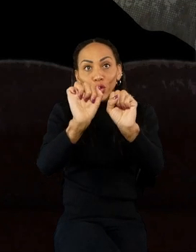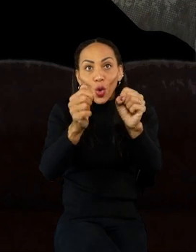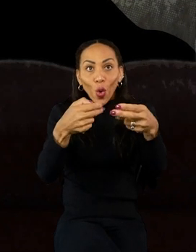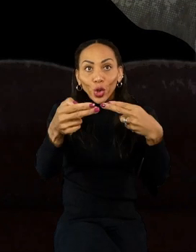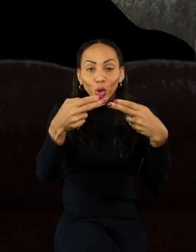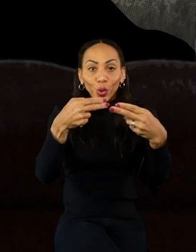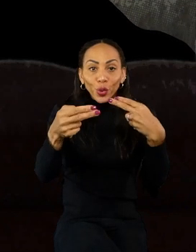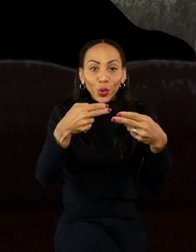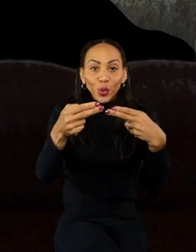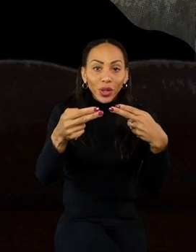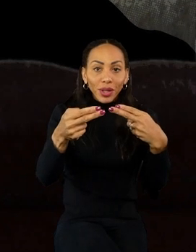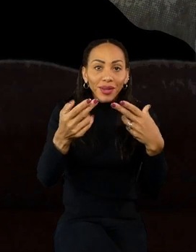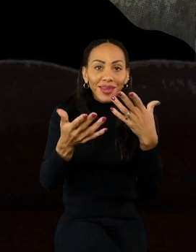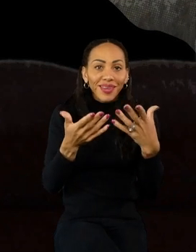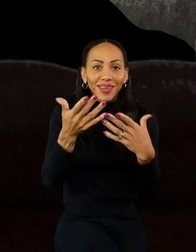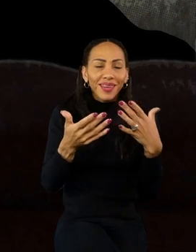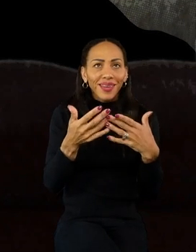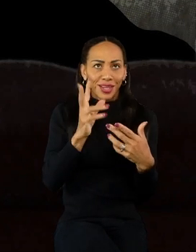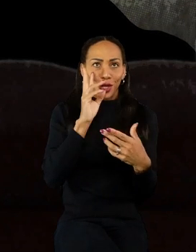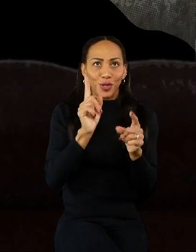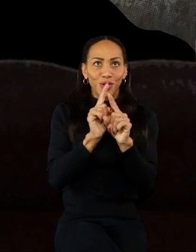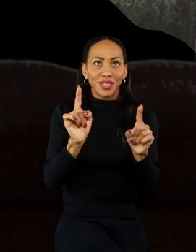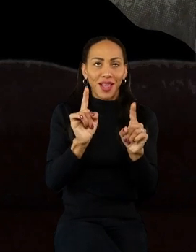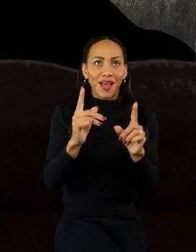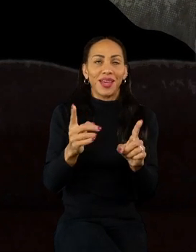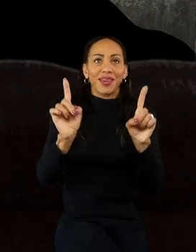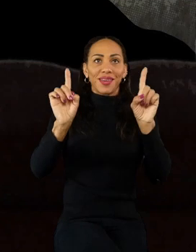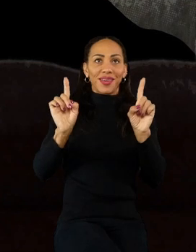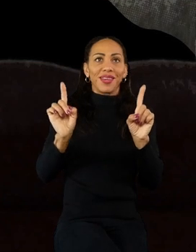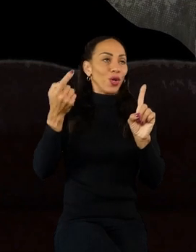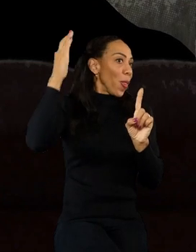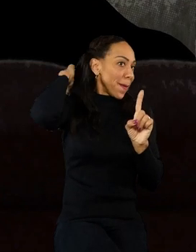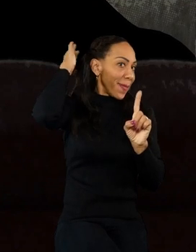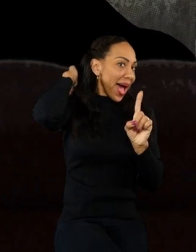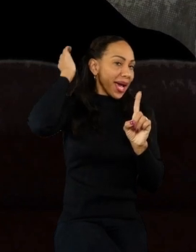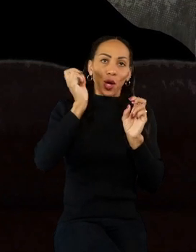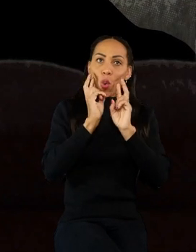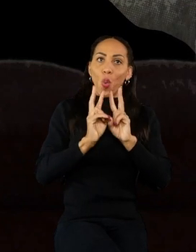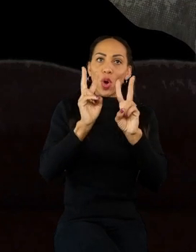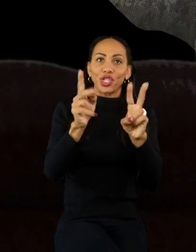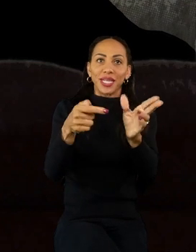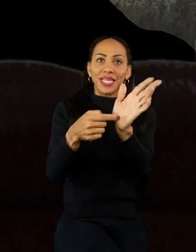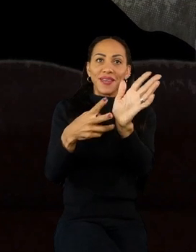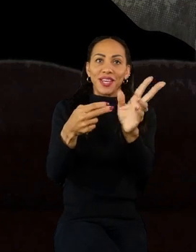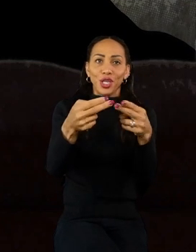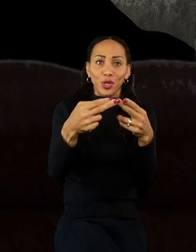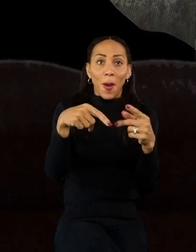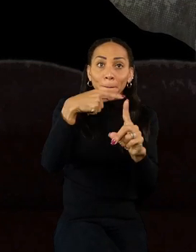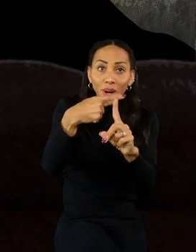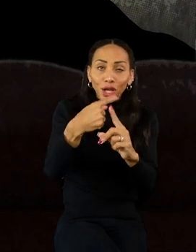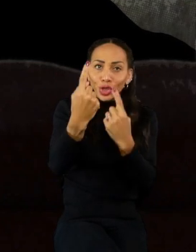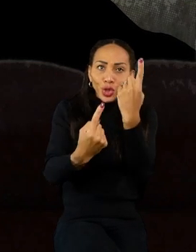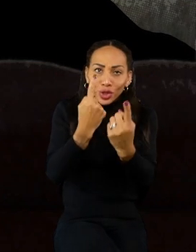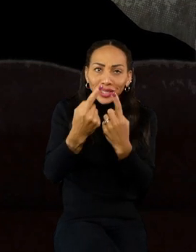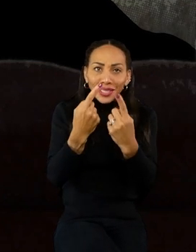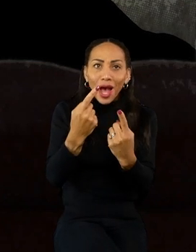out. I flipped them. They're not completely, they're mirrored. And you look like you are the back of the person watching the TV